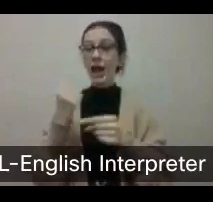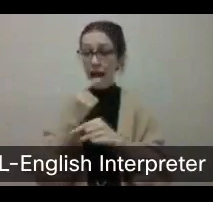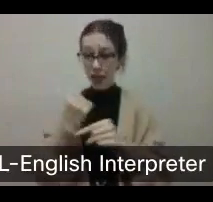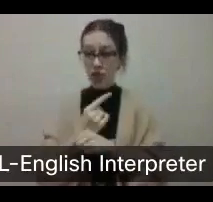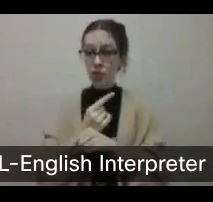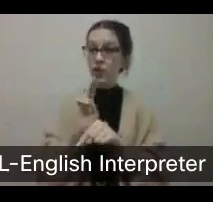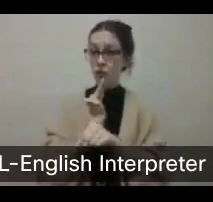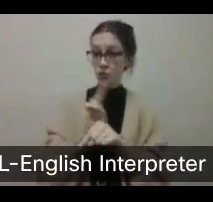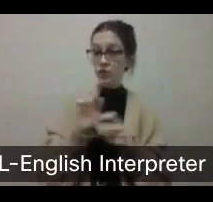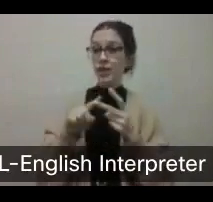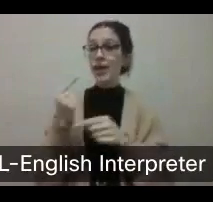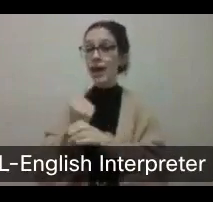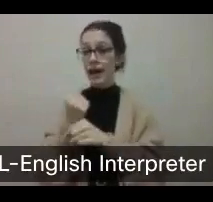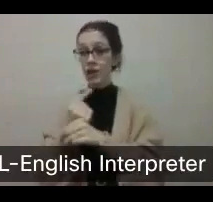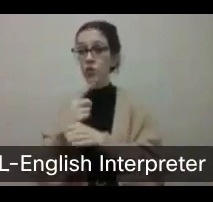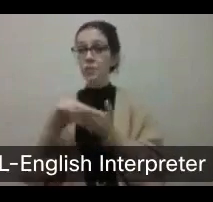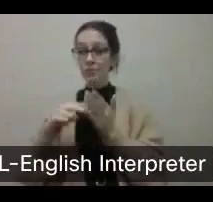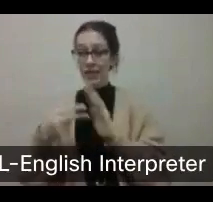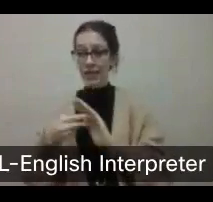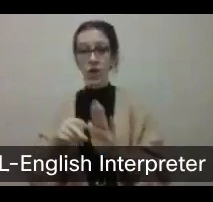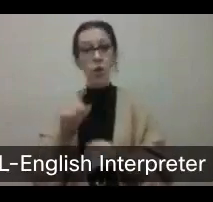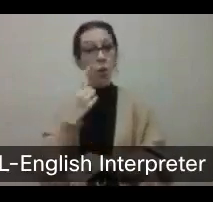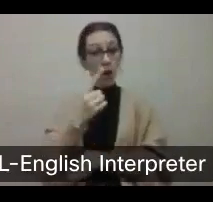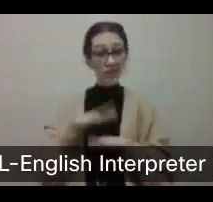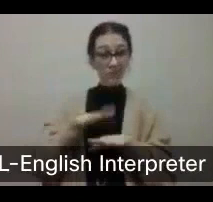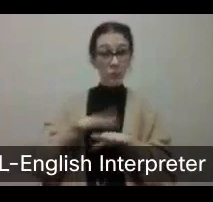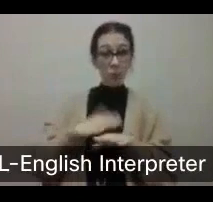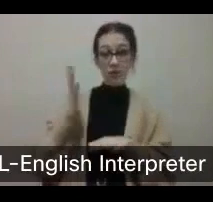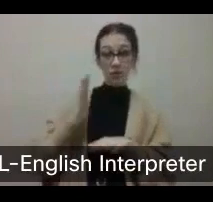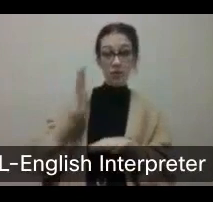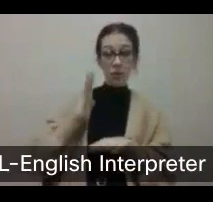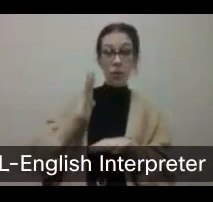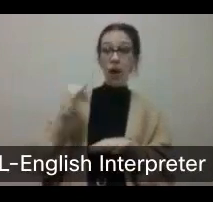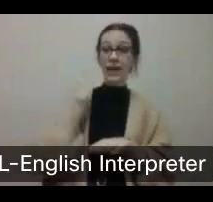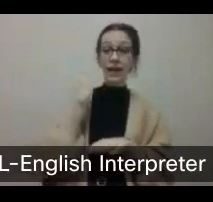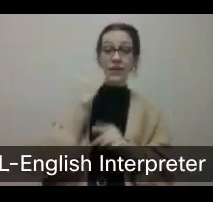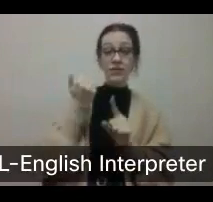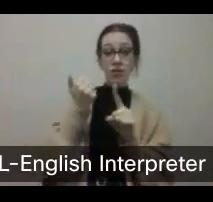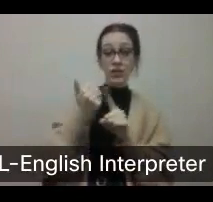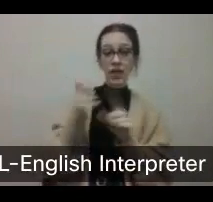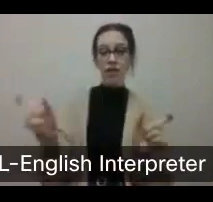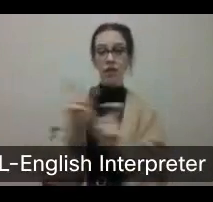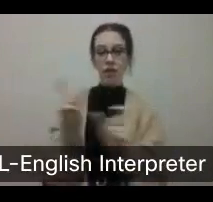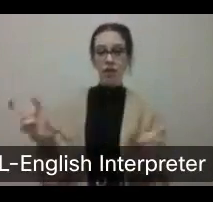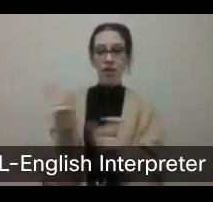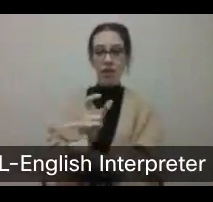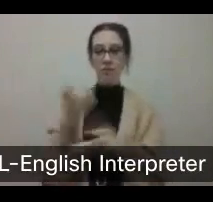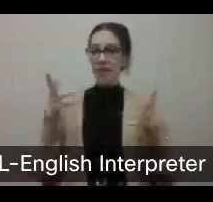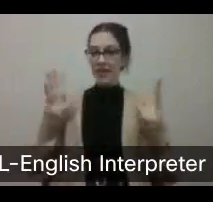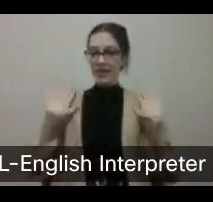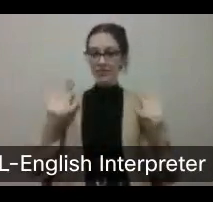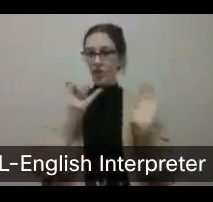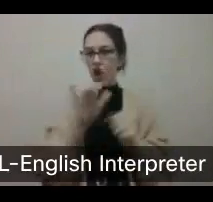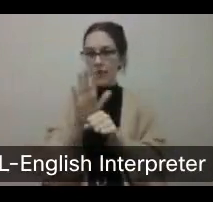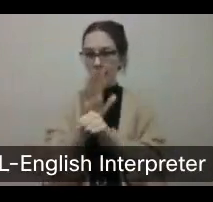the danger with synonyms and only using synonyms was it's not enough. But as you're taking notes, you can definitely use synonyms, and